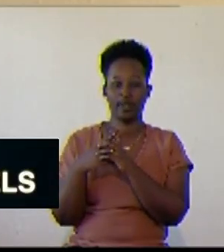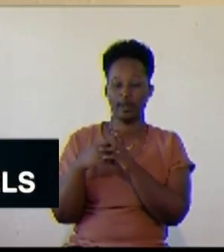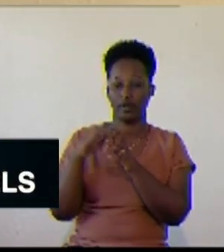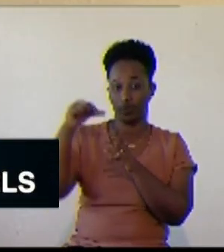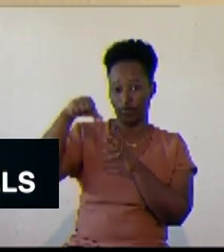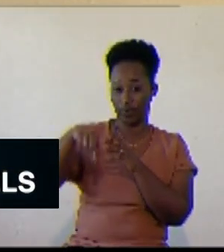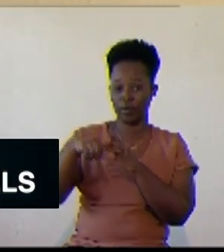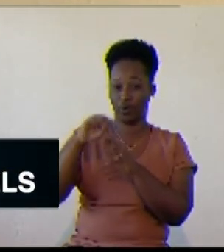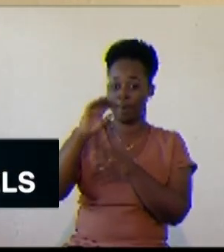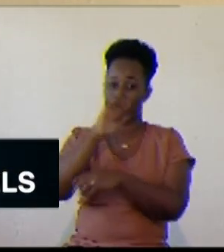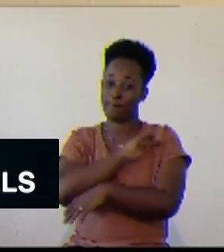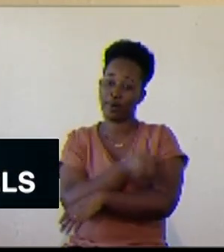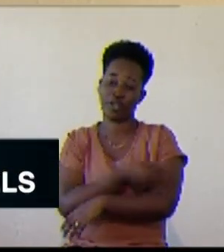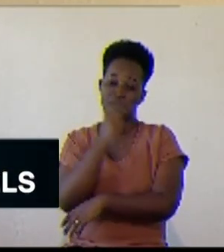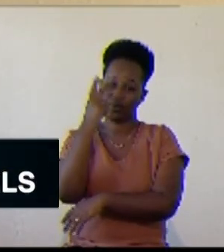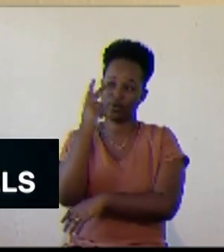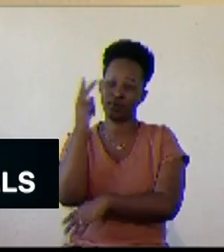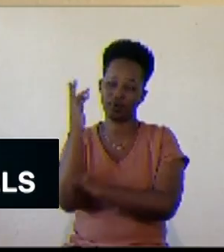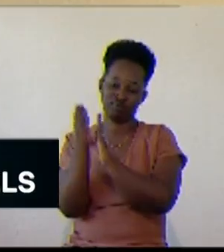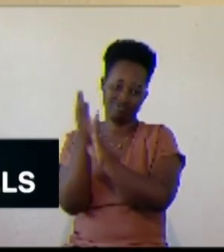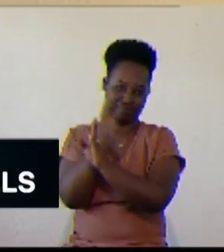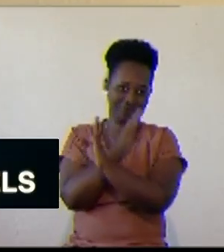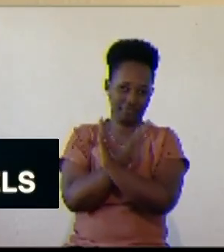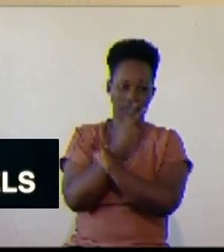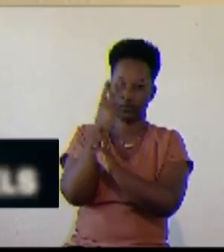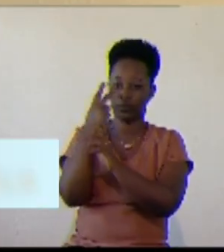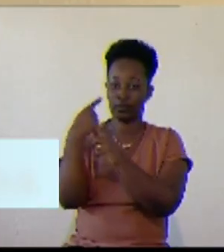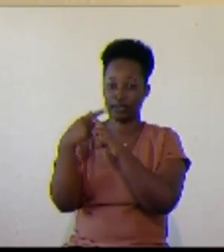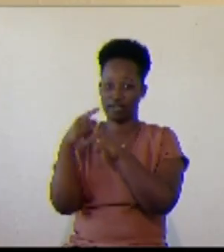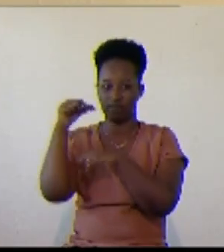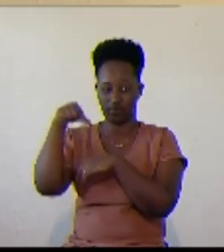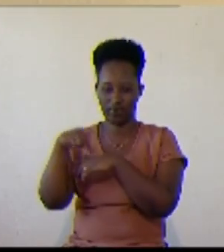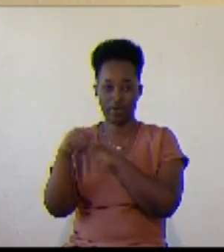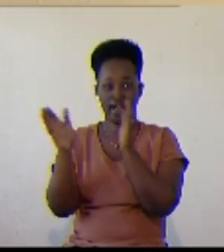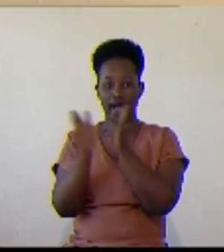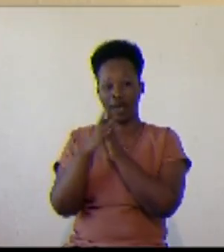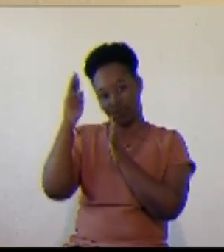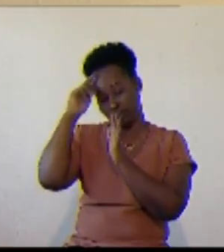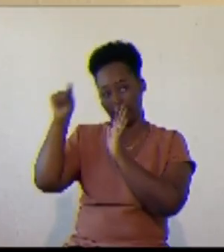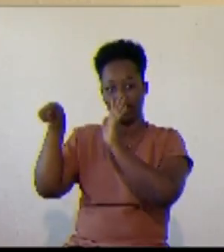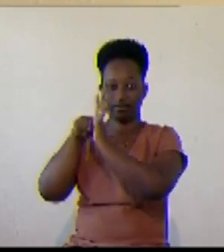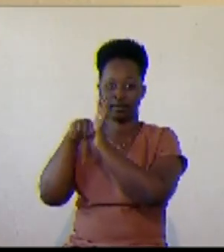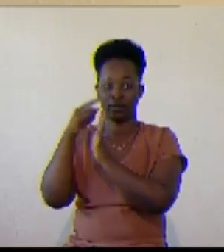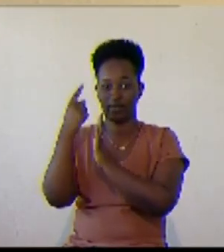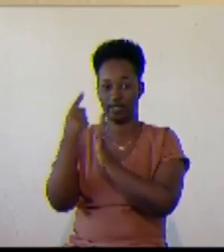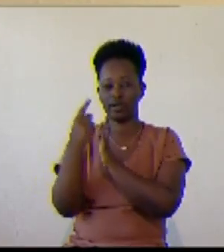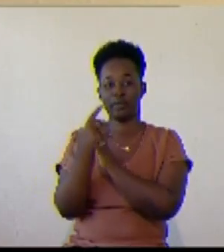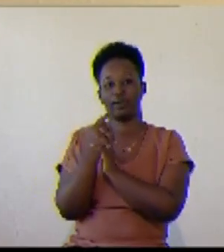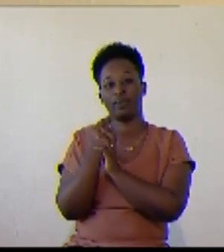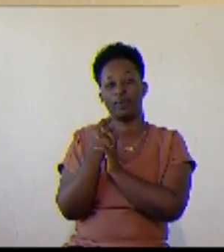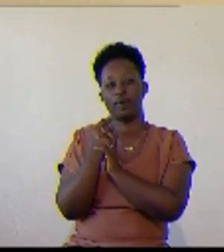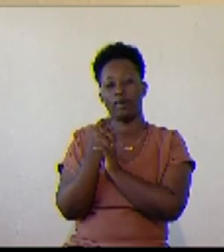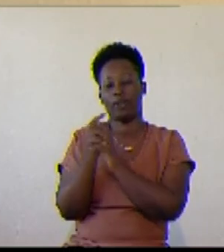here. So that is 2 times Q, and remember here you subtract 1, so 2 minus